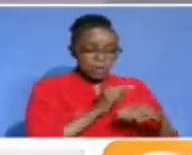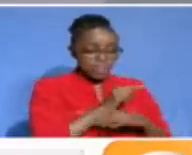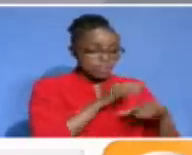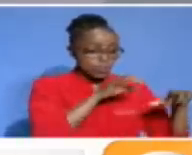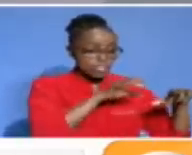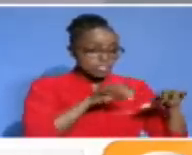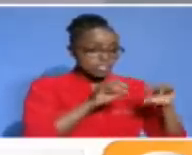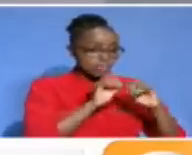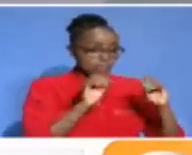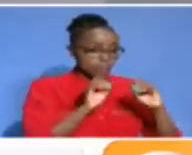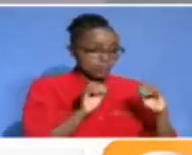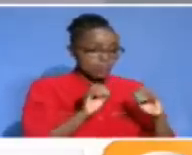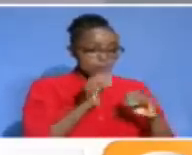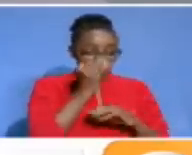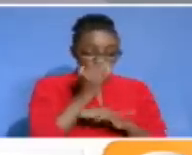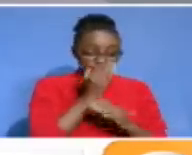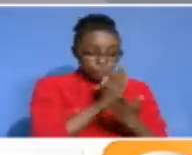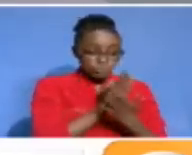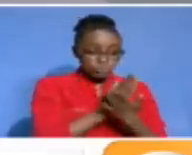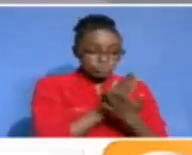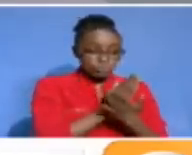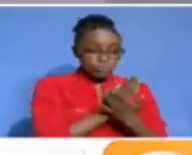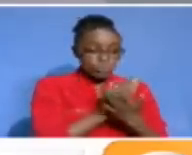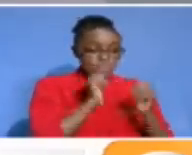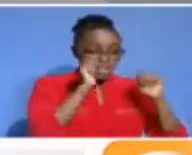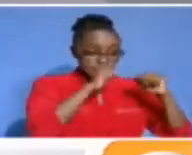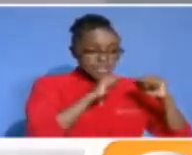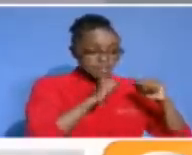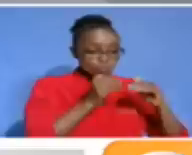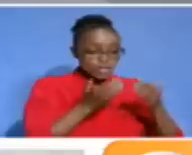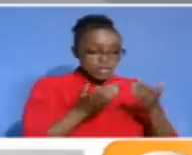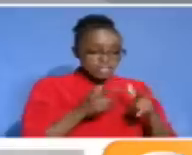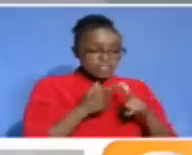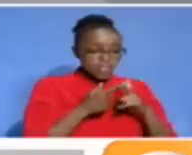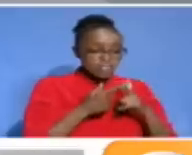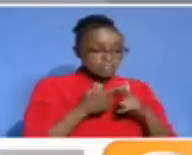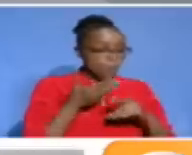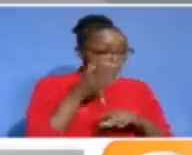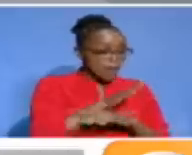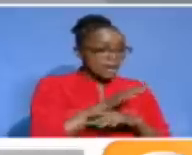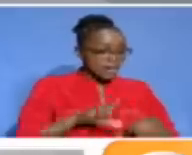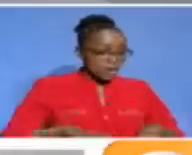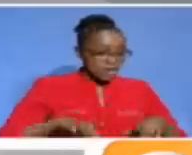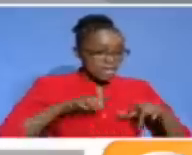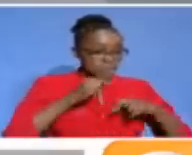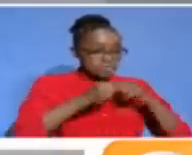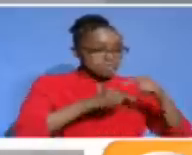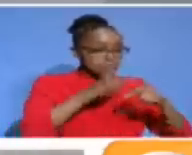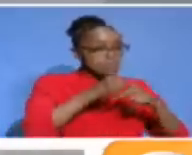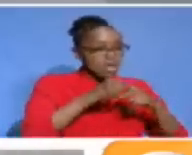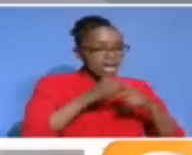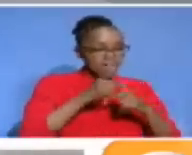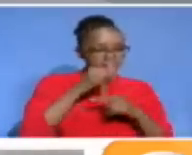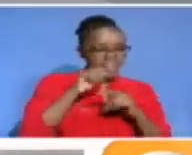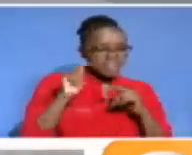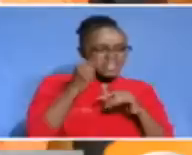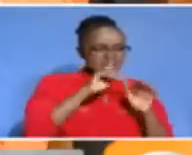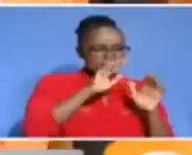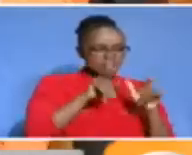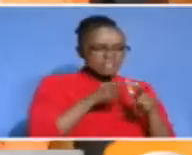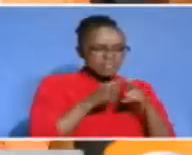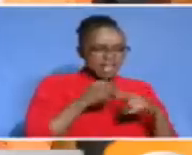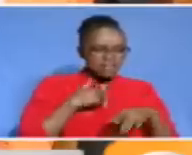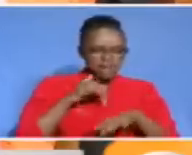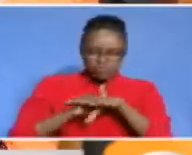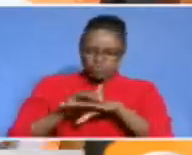suffer. Because really, yes, we need to bounce back and get on with our lives. Yeah. And I think Kenyans were getting back on their lives today. And we had a good run.